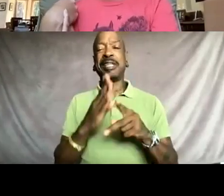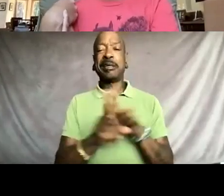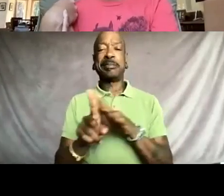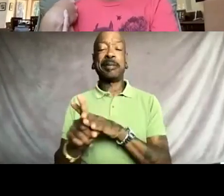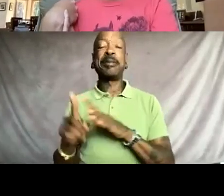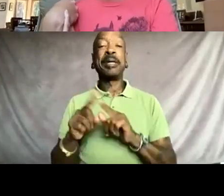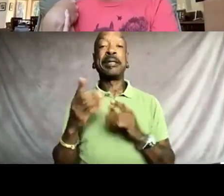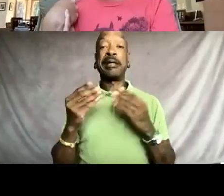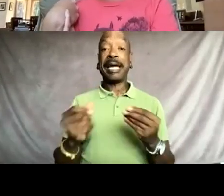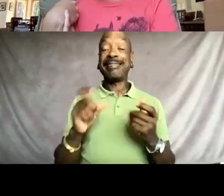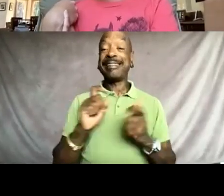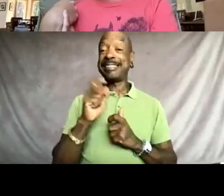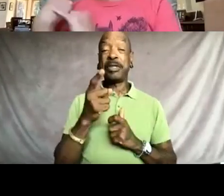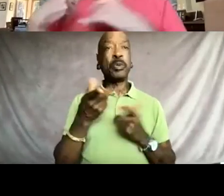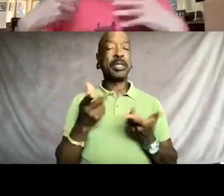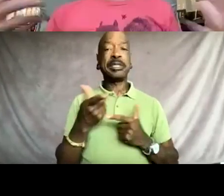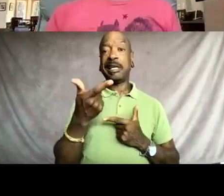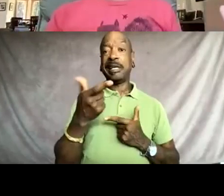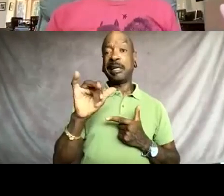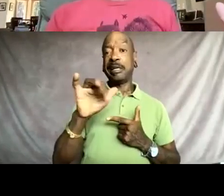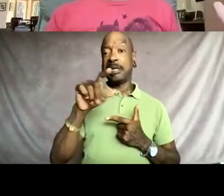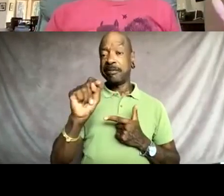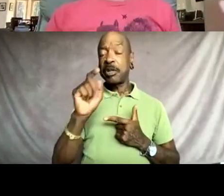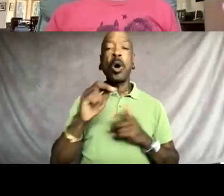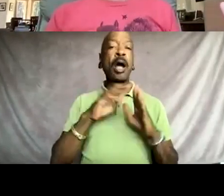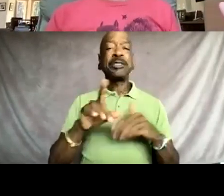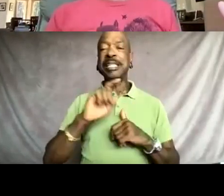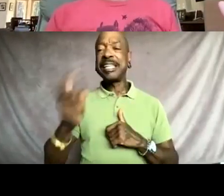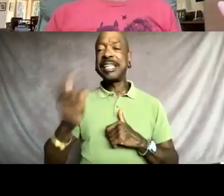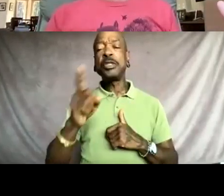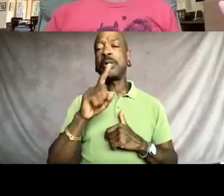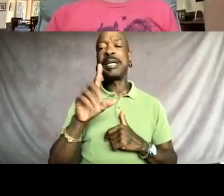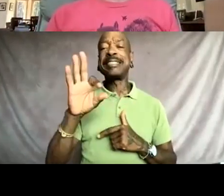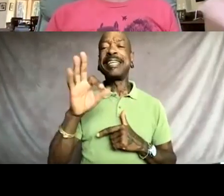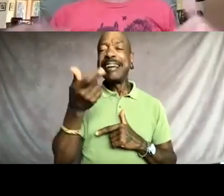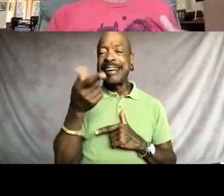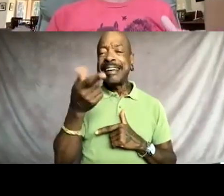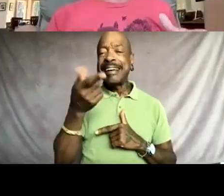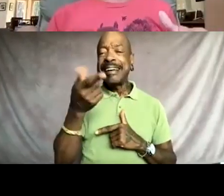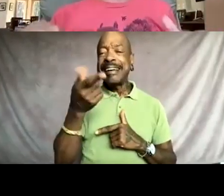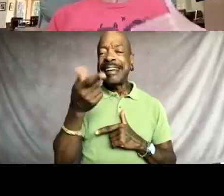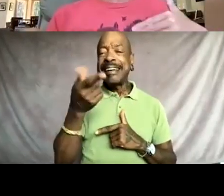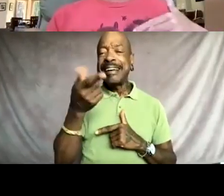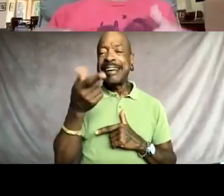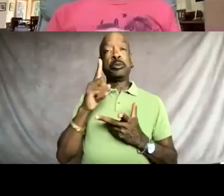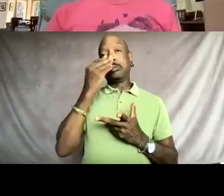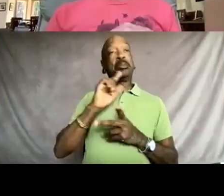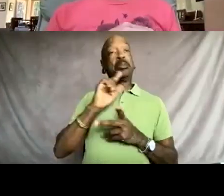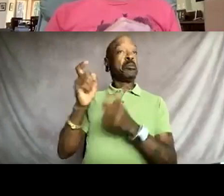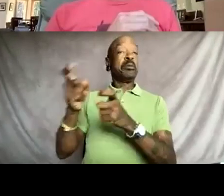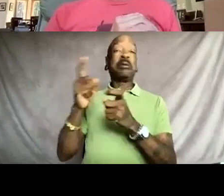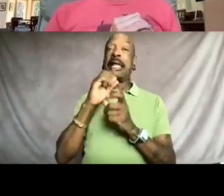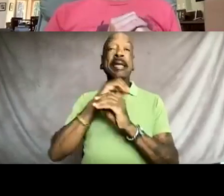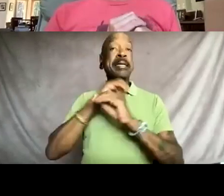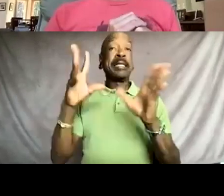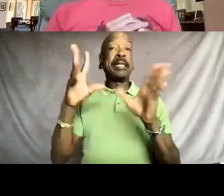that's given to you as a gift or housing that's really given to you as a gift out of generosity without the expectation of something in return, that doesn't